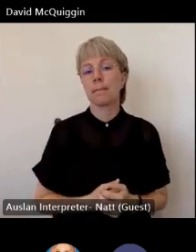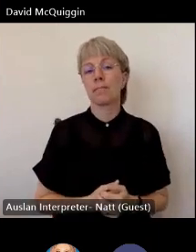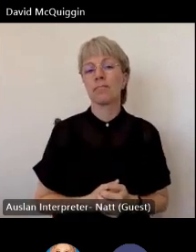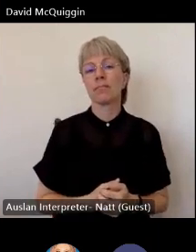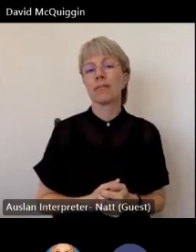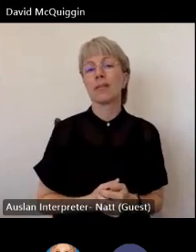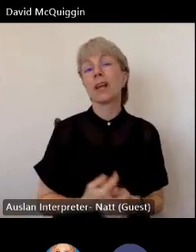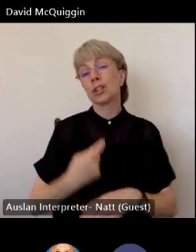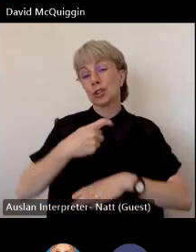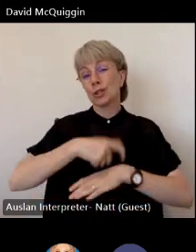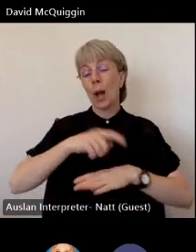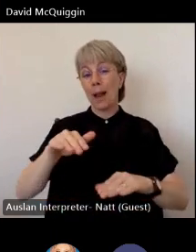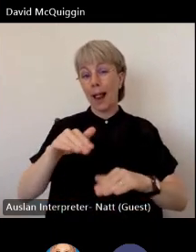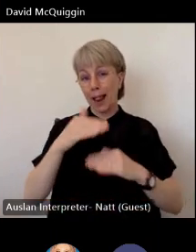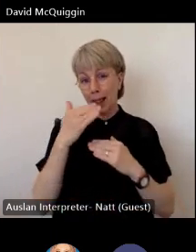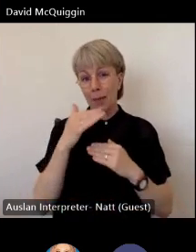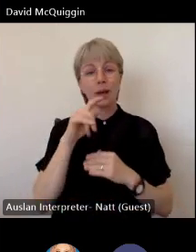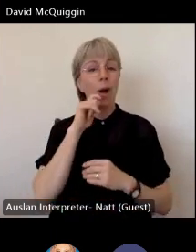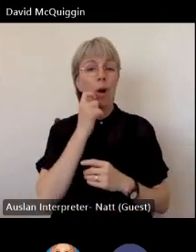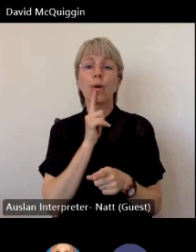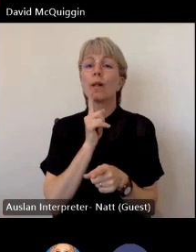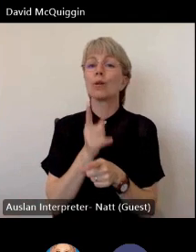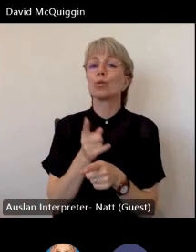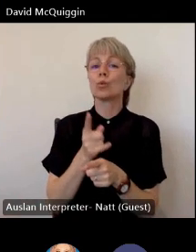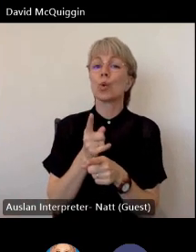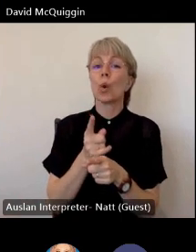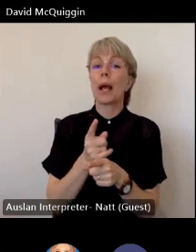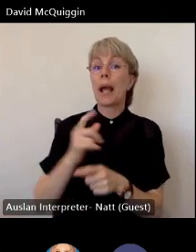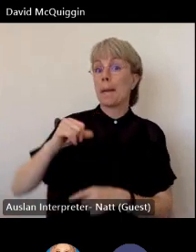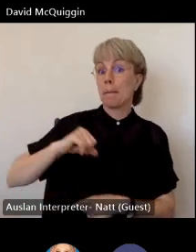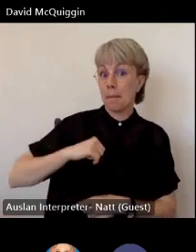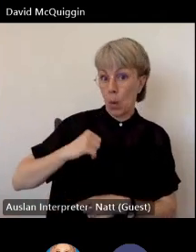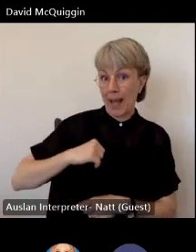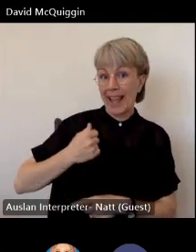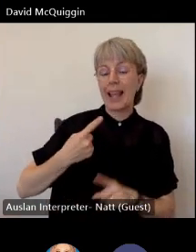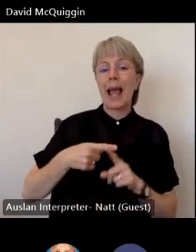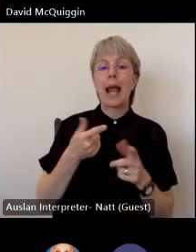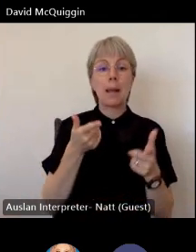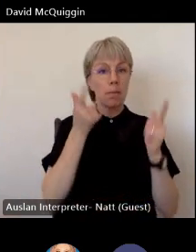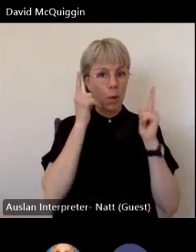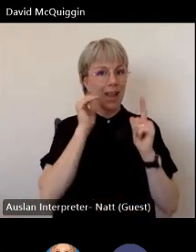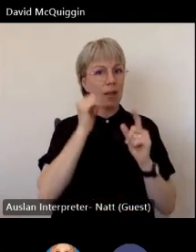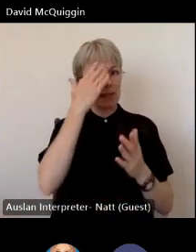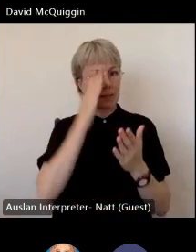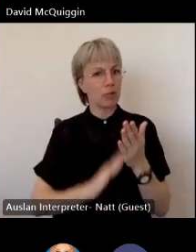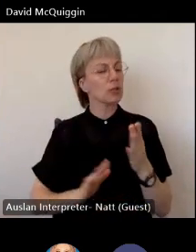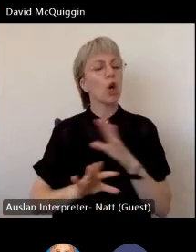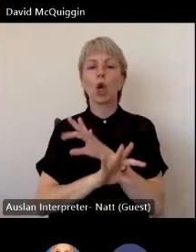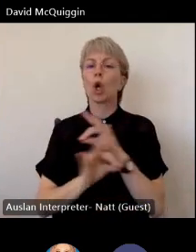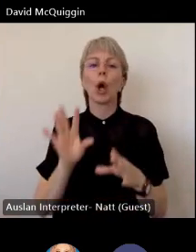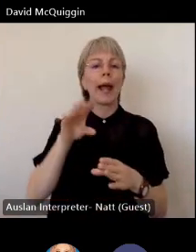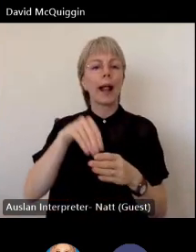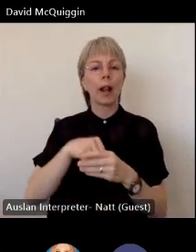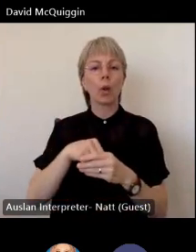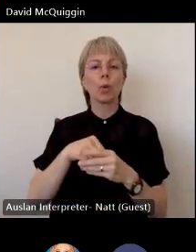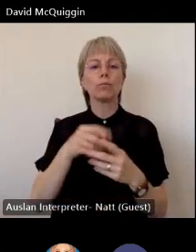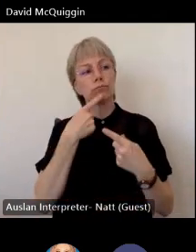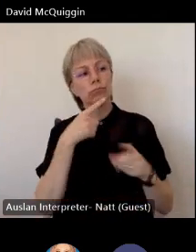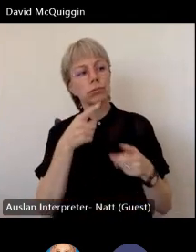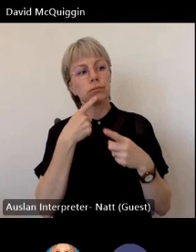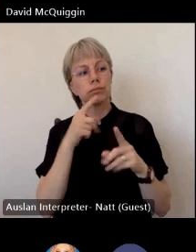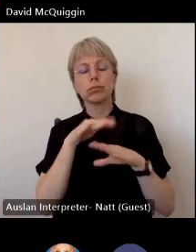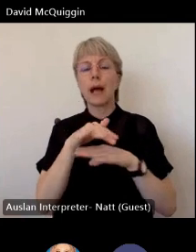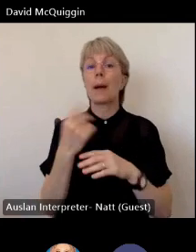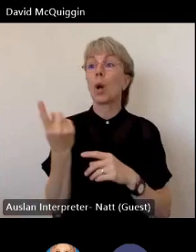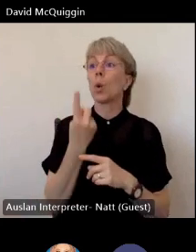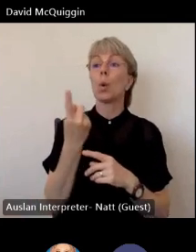I'll cover employers and employees' experiences, but not job seekers. That will be included in our research report,